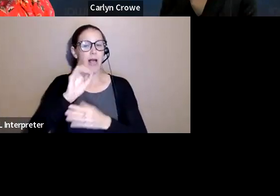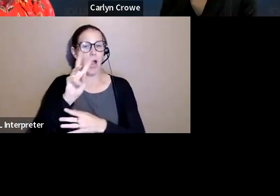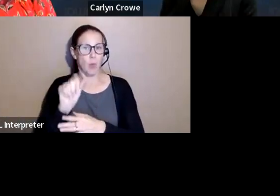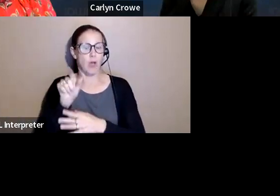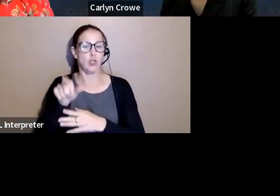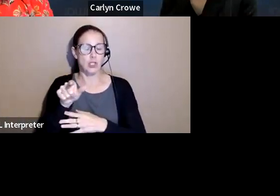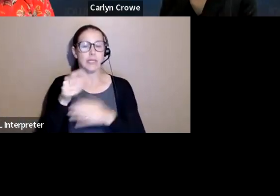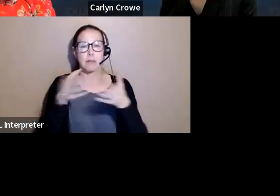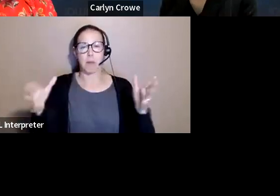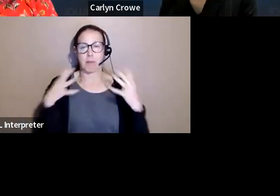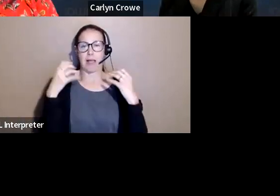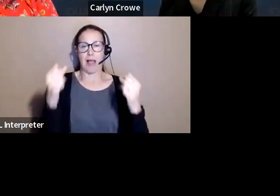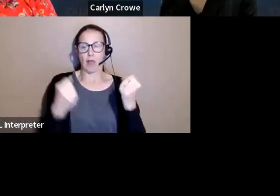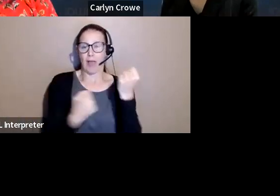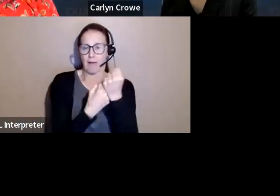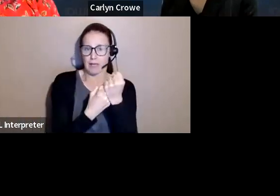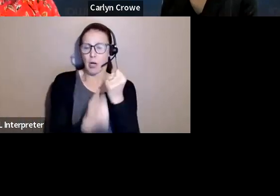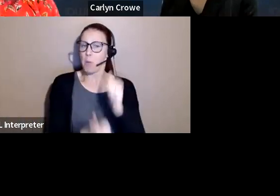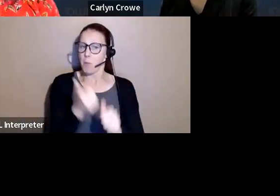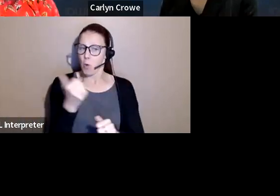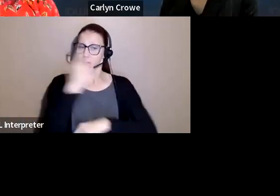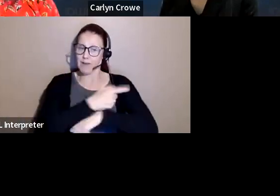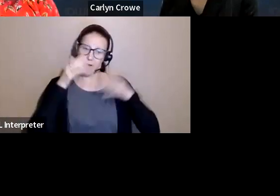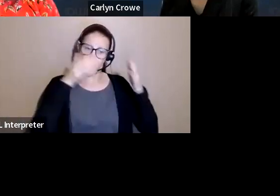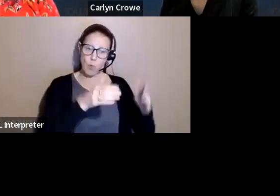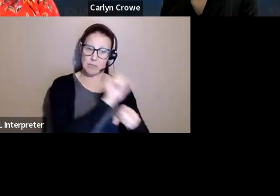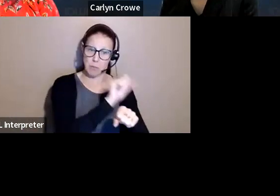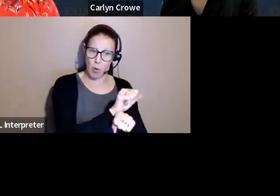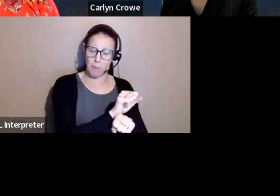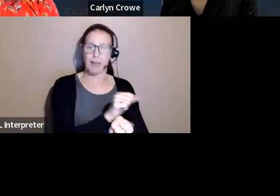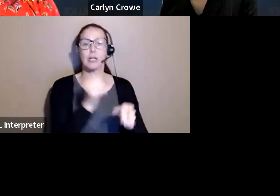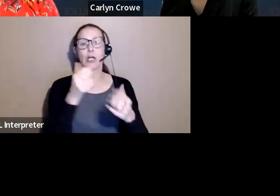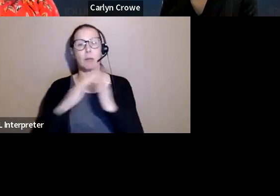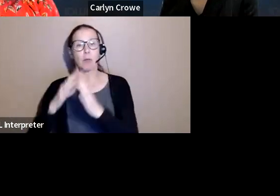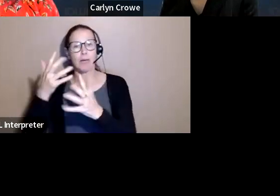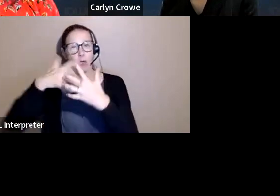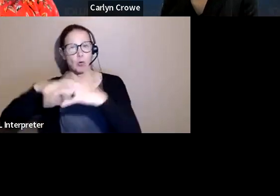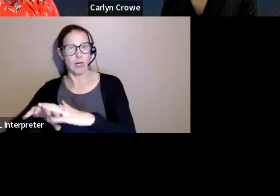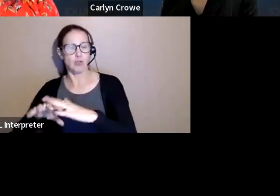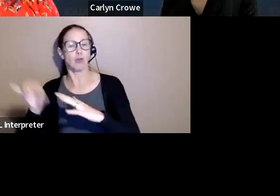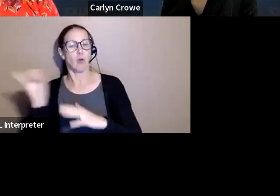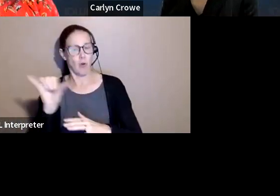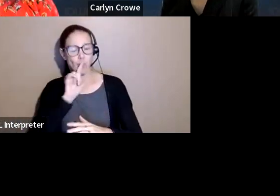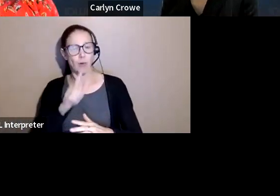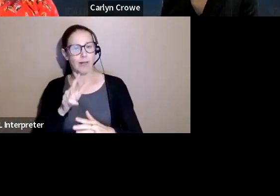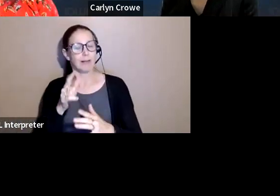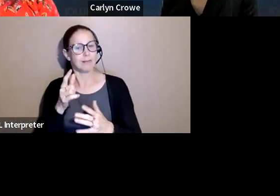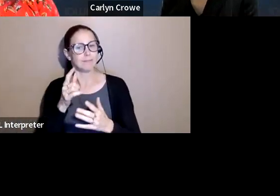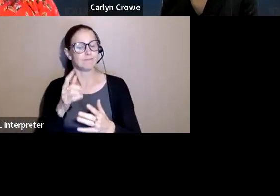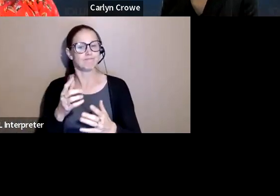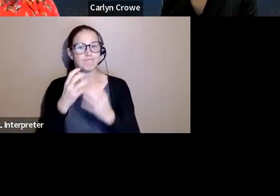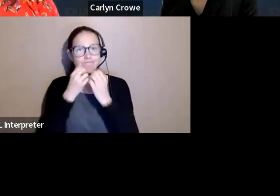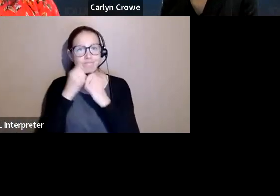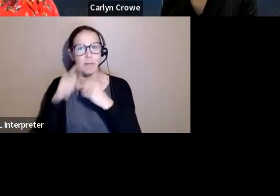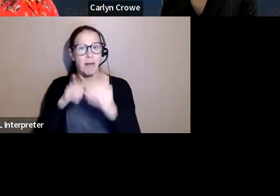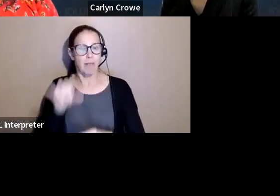even though we're going to focus most of our day on employment, community integration is also something that we're very passionate about. And she's going to talk a